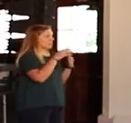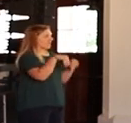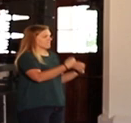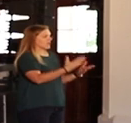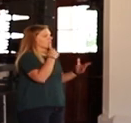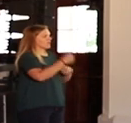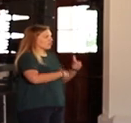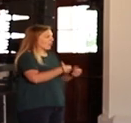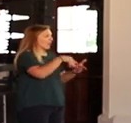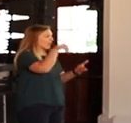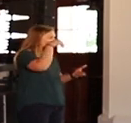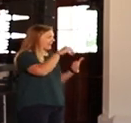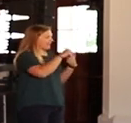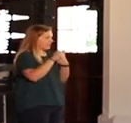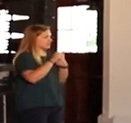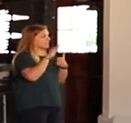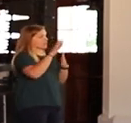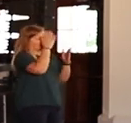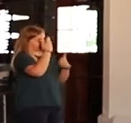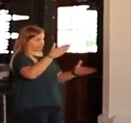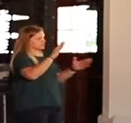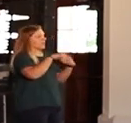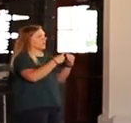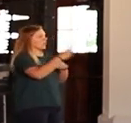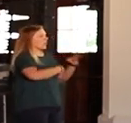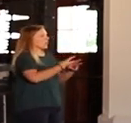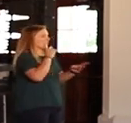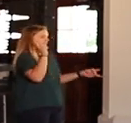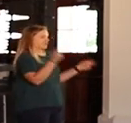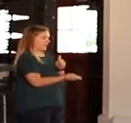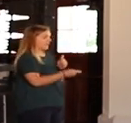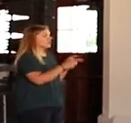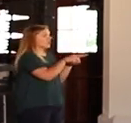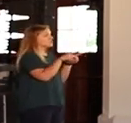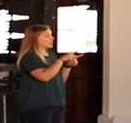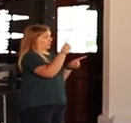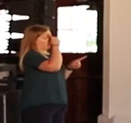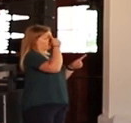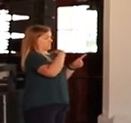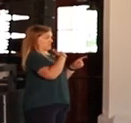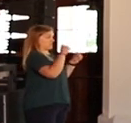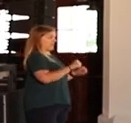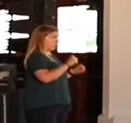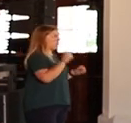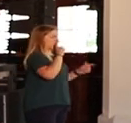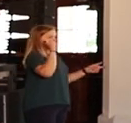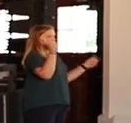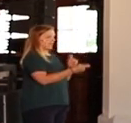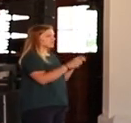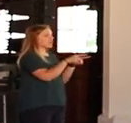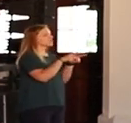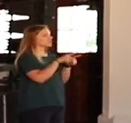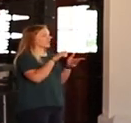and leadership that will transform the way you view the world and what you believe you are capable of. Starting with the Goizueta